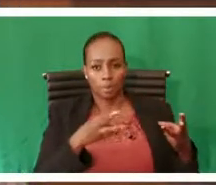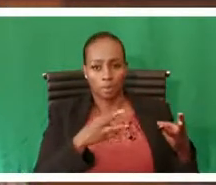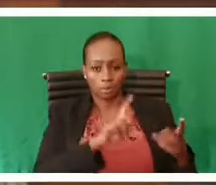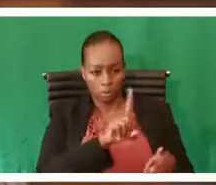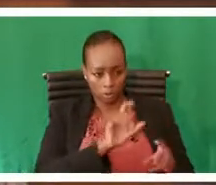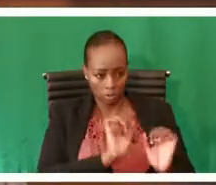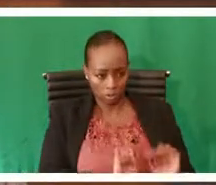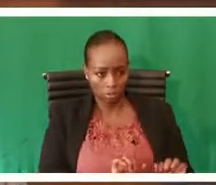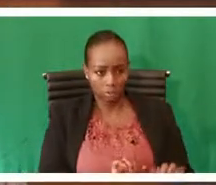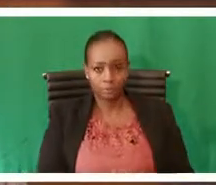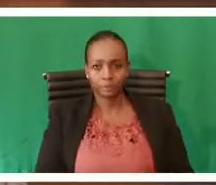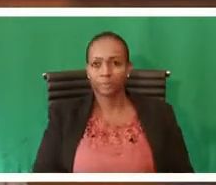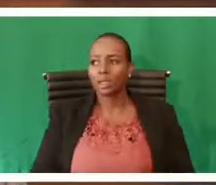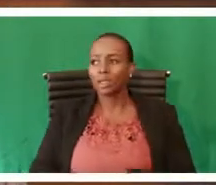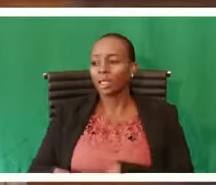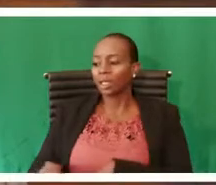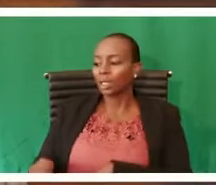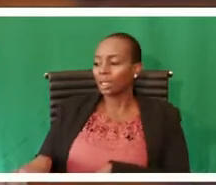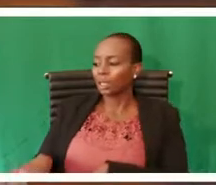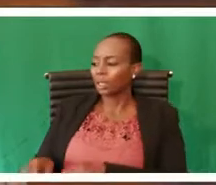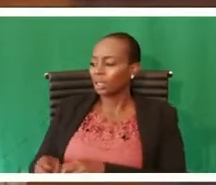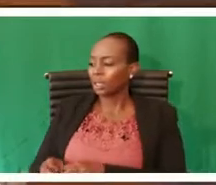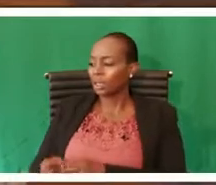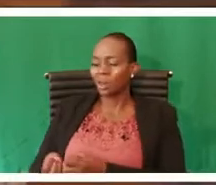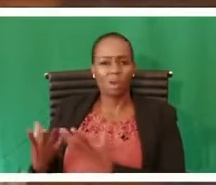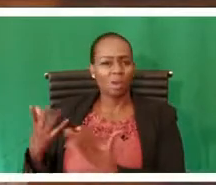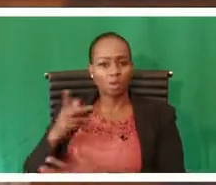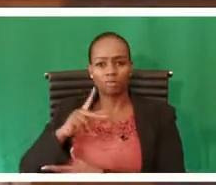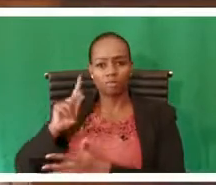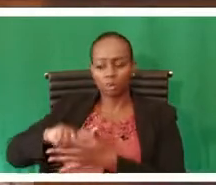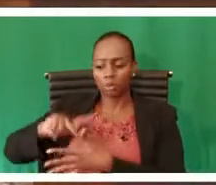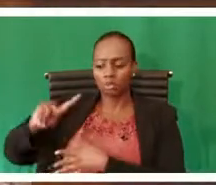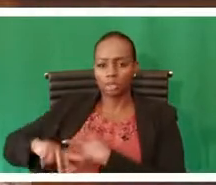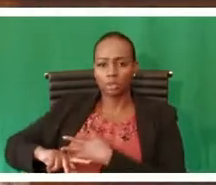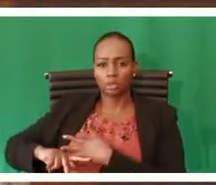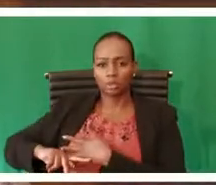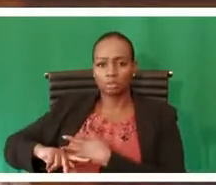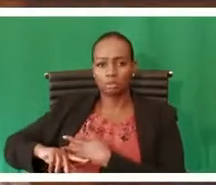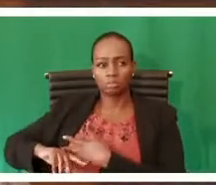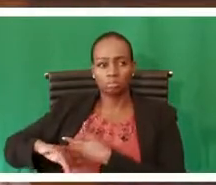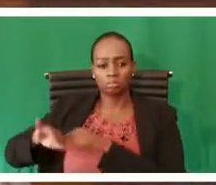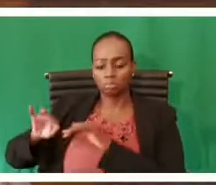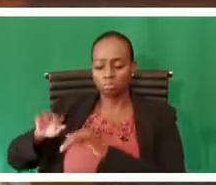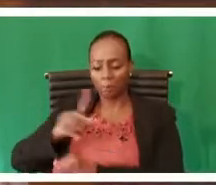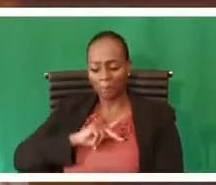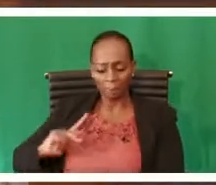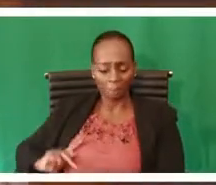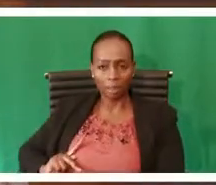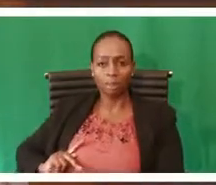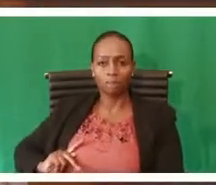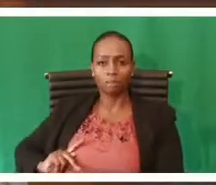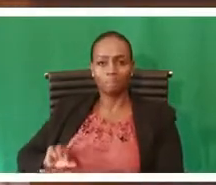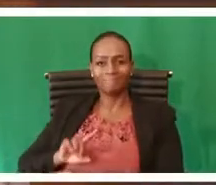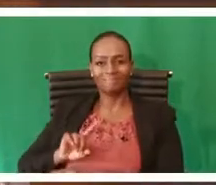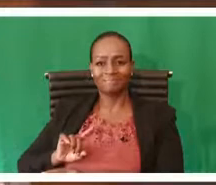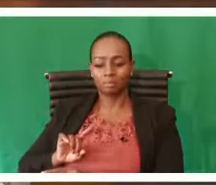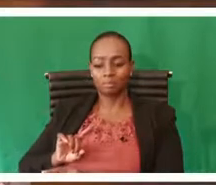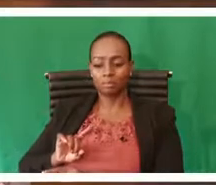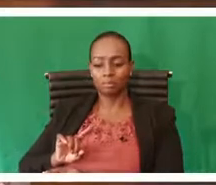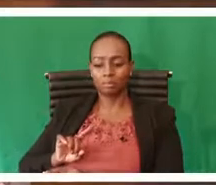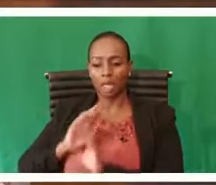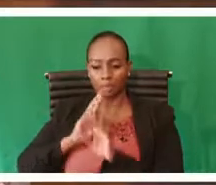of projects that the Premier has spoken about, we have highlighted also the number of jobs that they are likely to create. Some of those projects